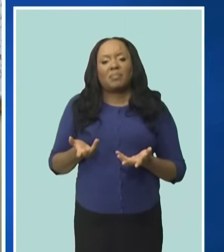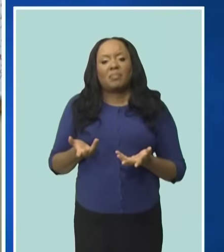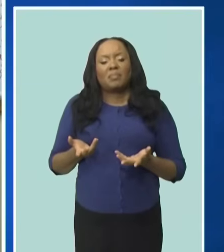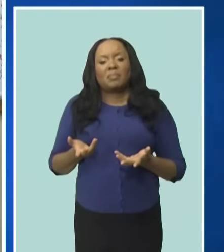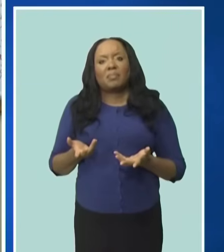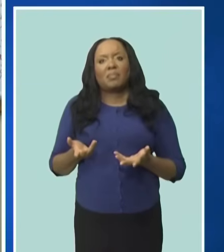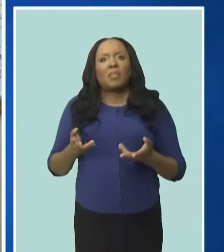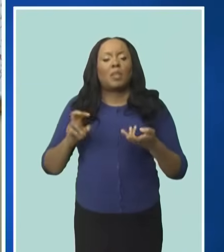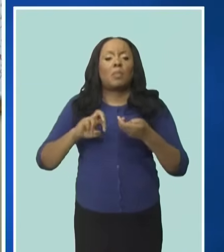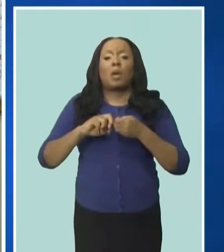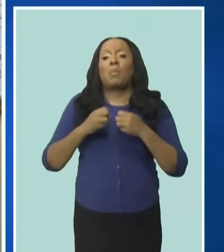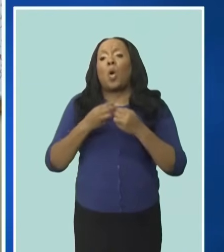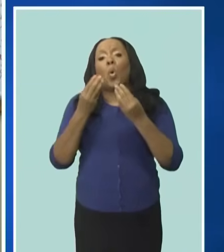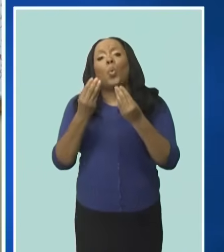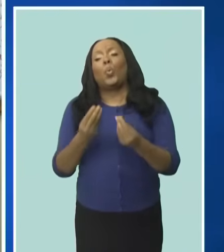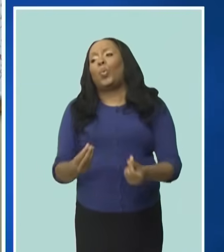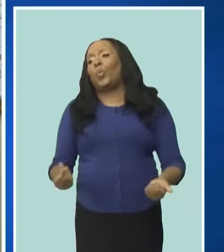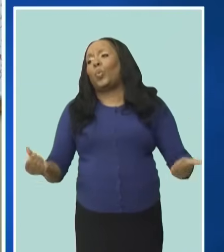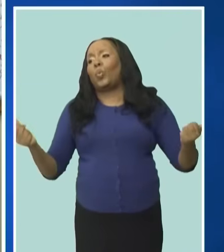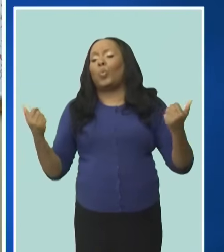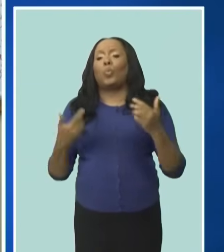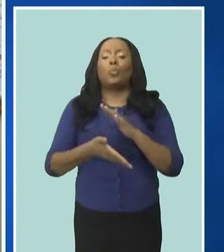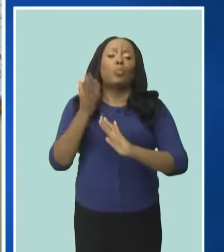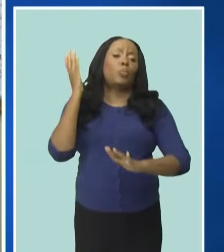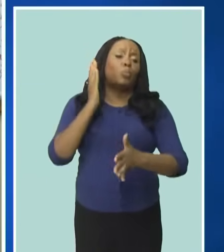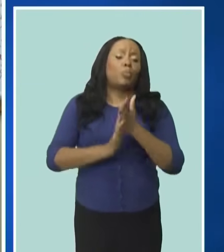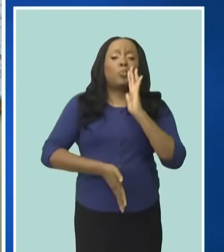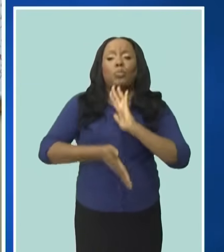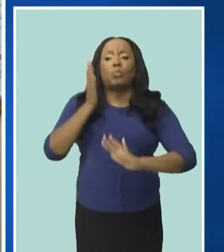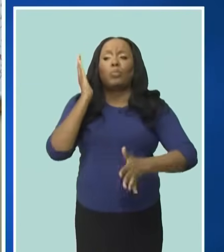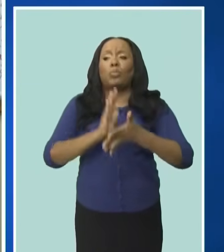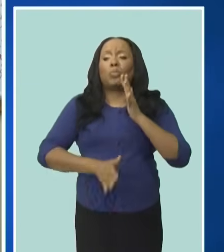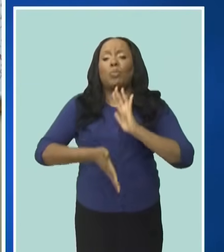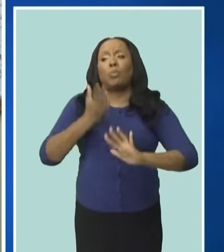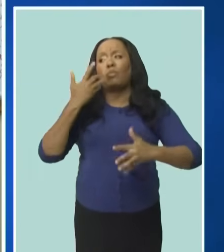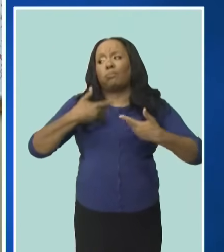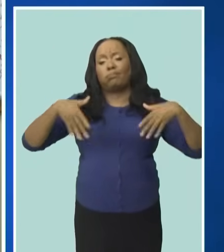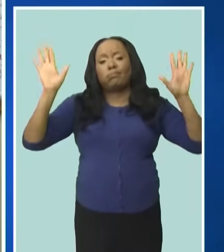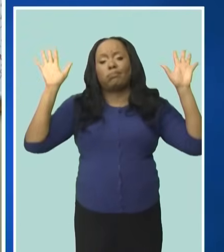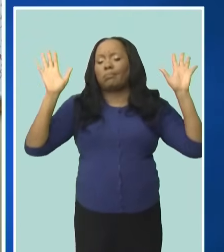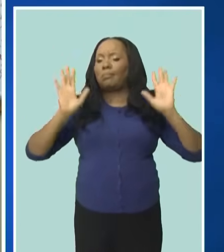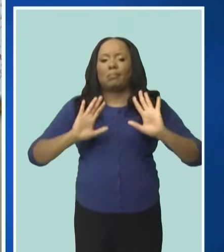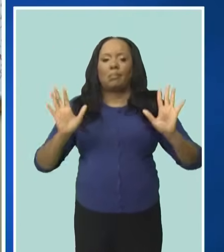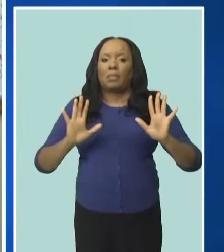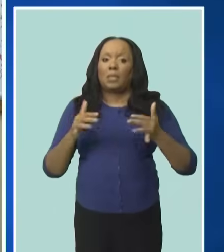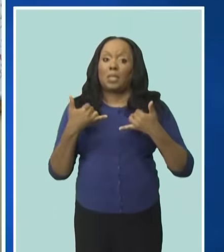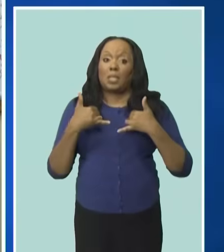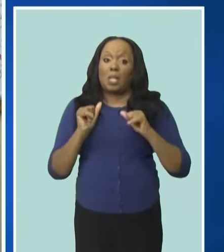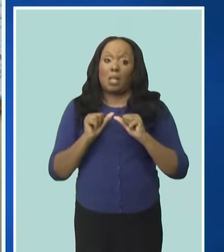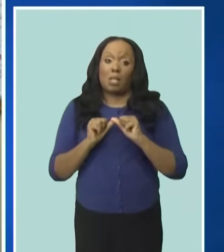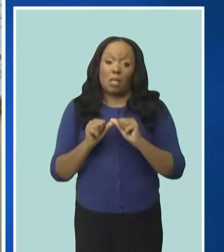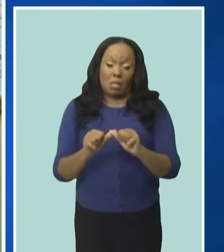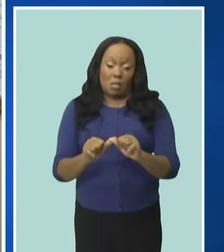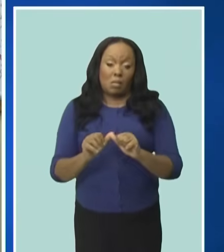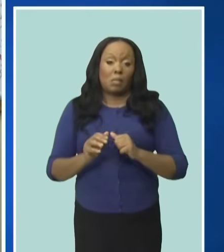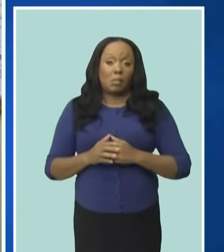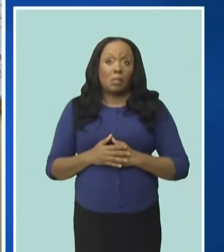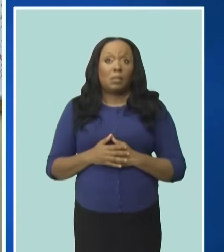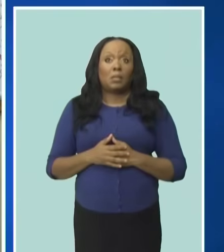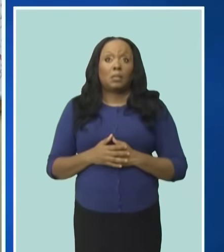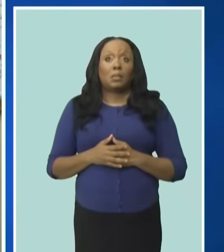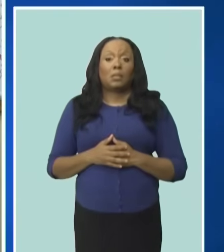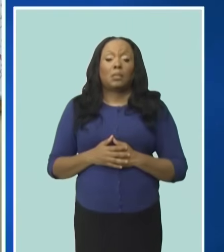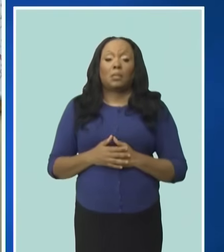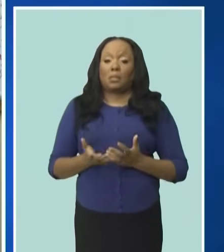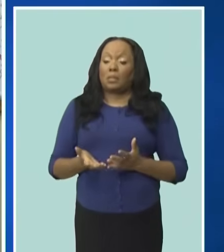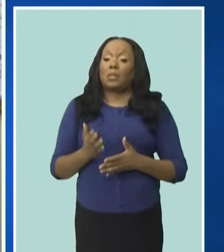are gone. They are still there. It seems to me that there is still a part of our